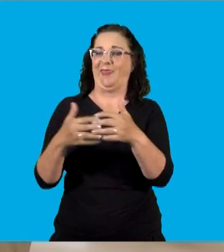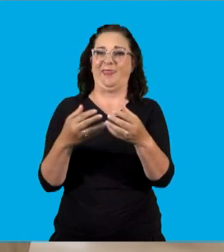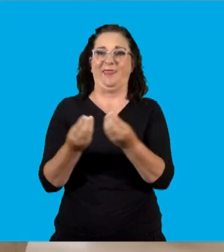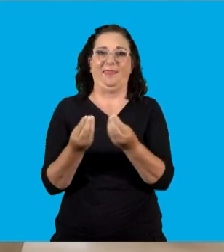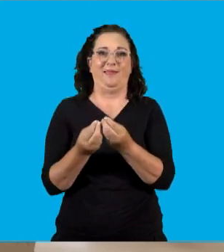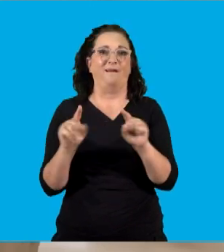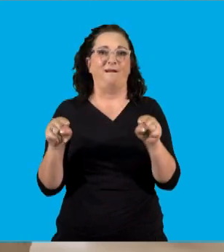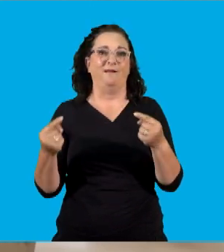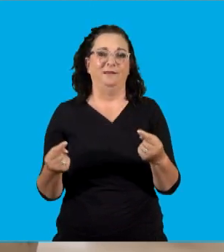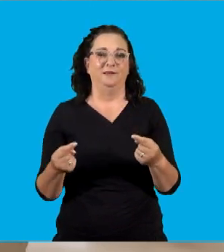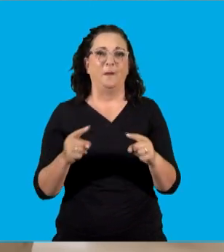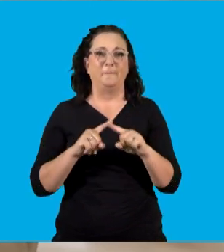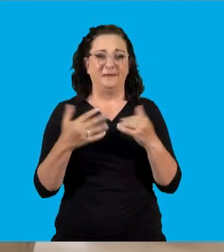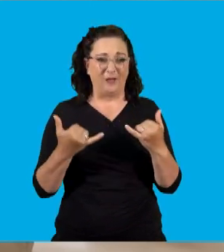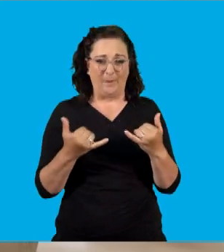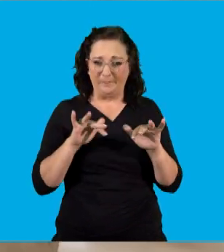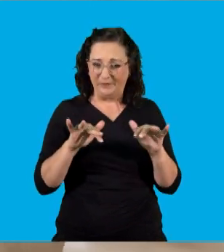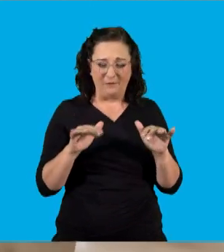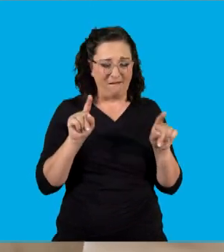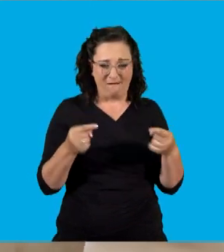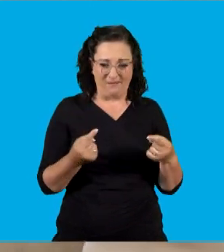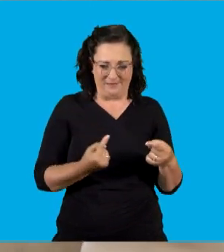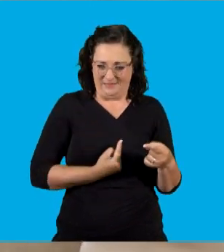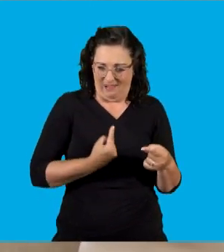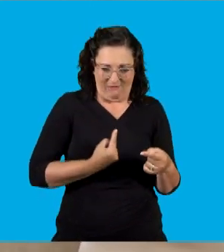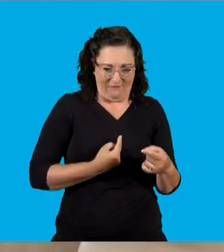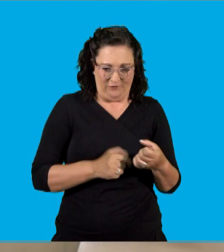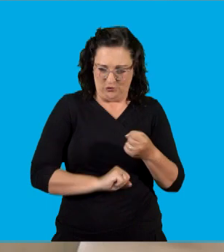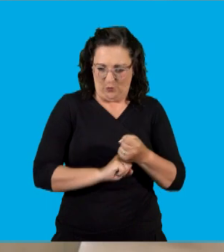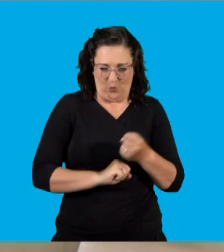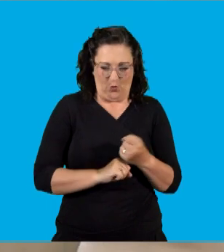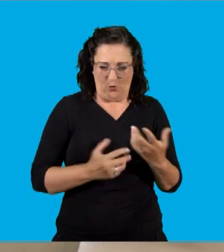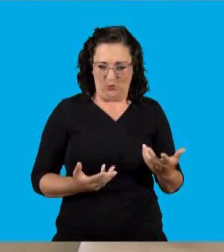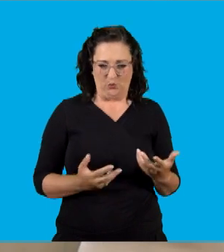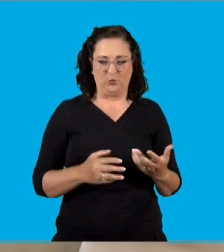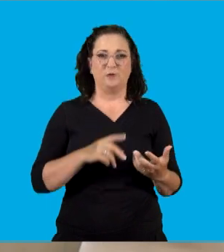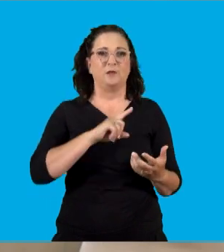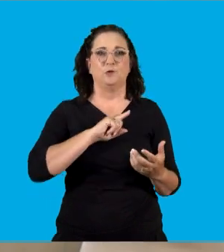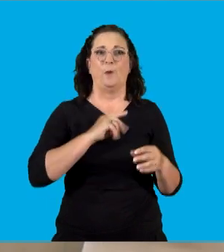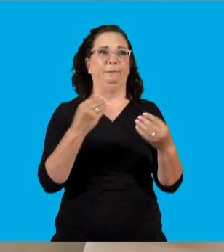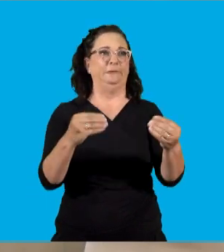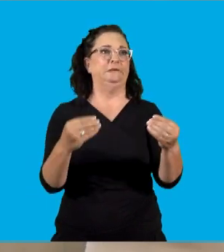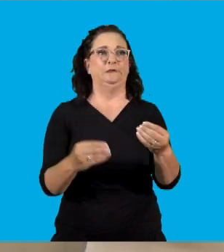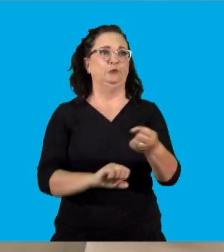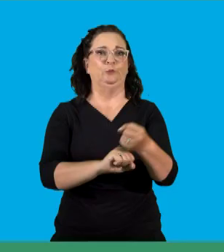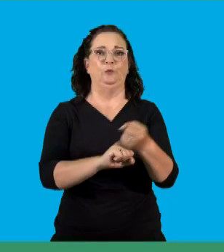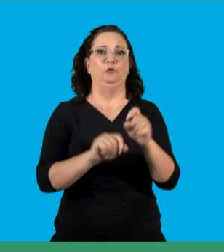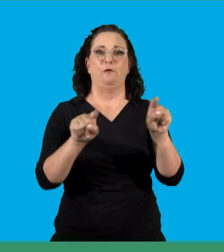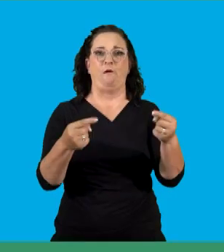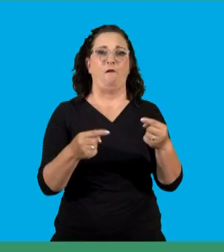these people cannot afford even their basic needs. So that limits them in terms of participating in the